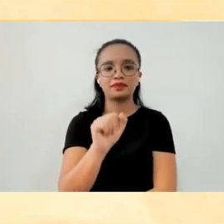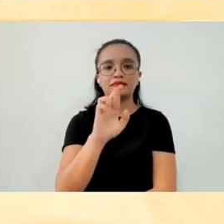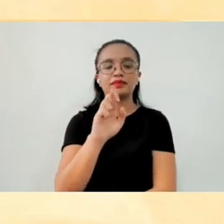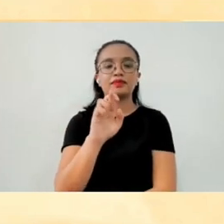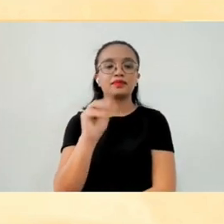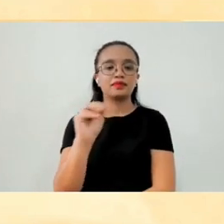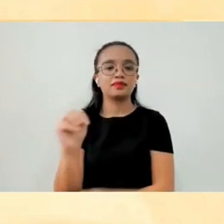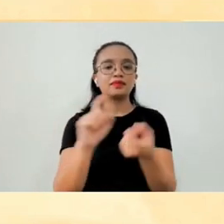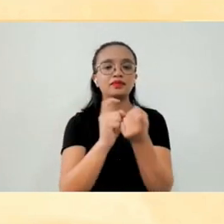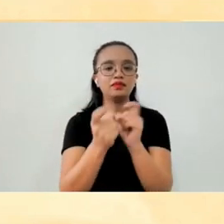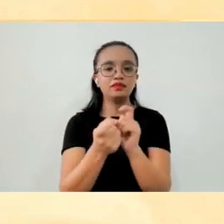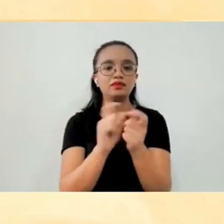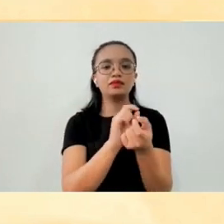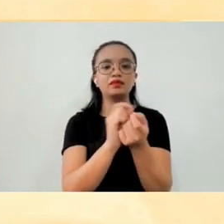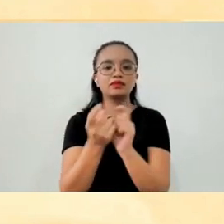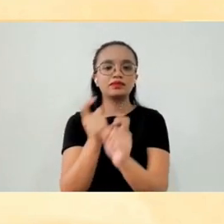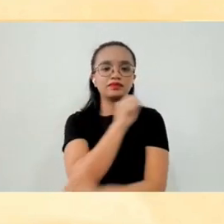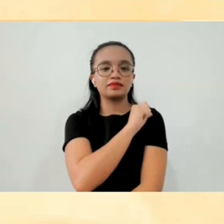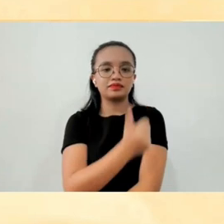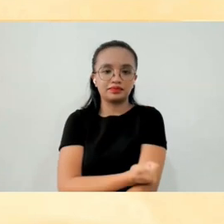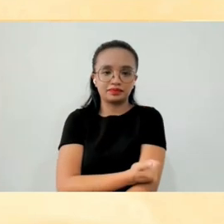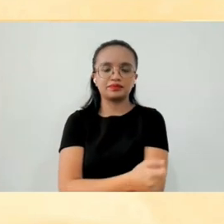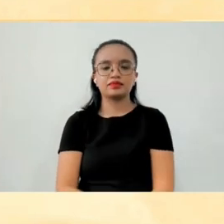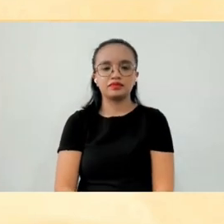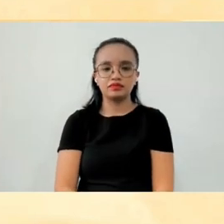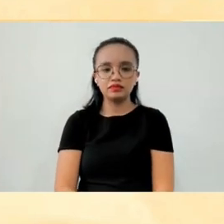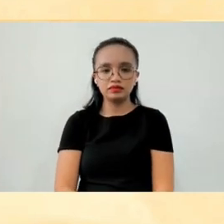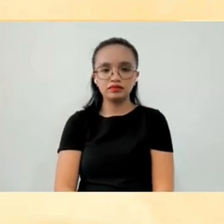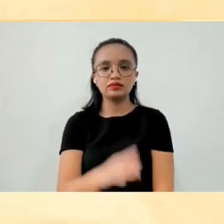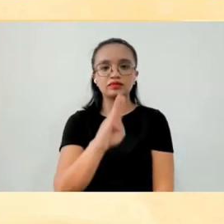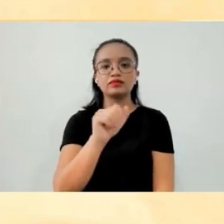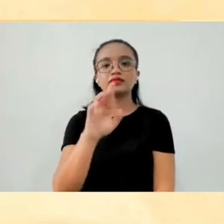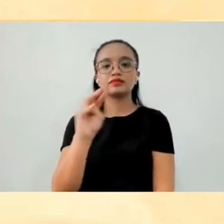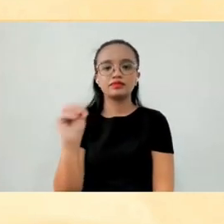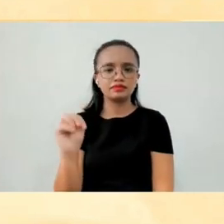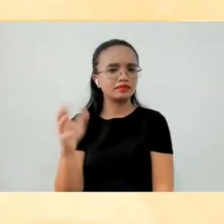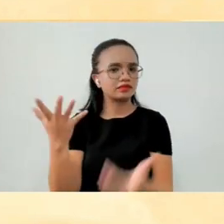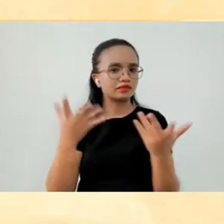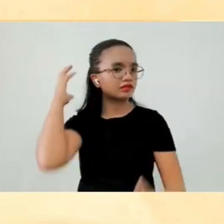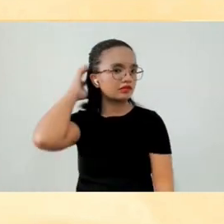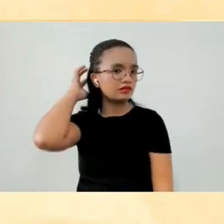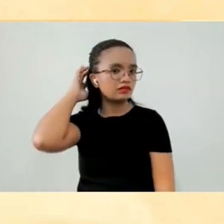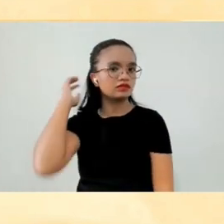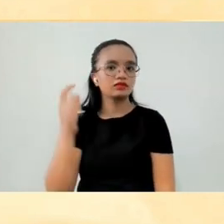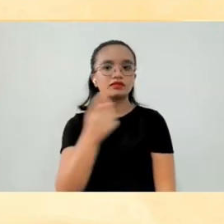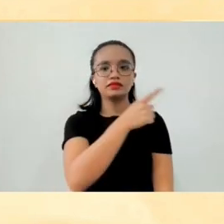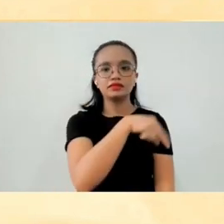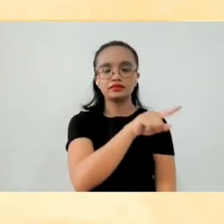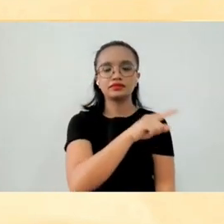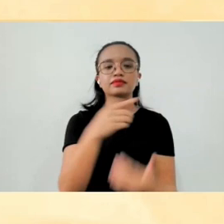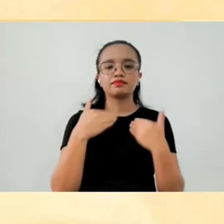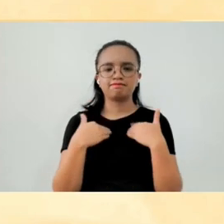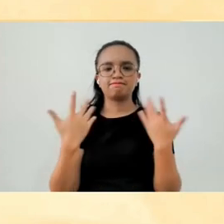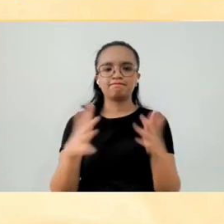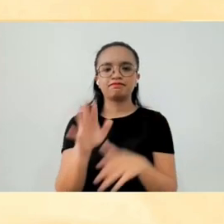Authority, Parliament of the Bangsamoro Autonomous Region in Muslim Mindanao. She holds a master's degree in